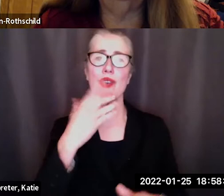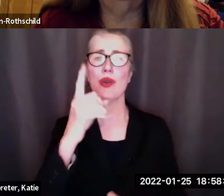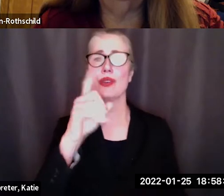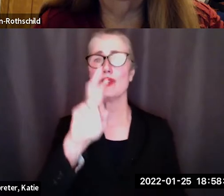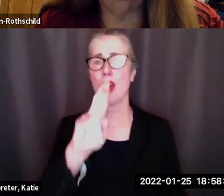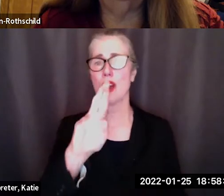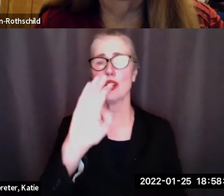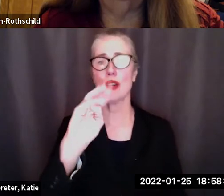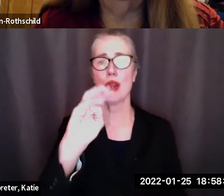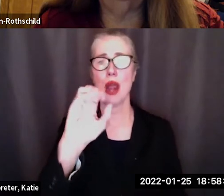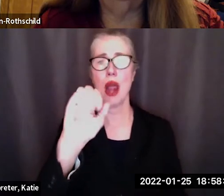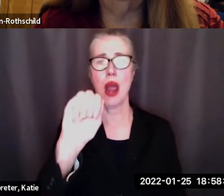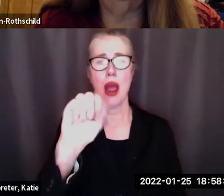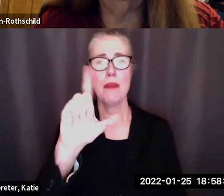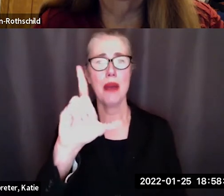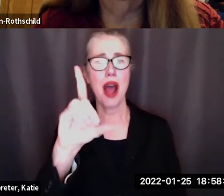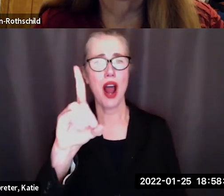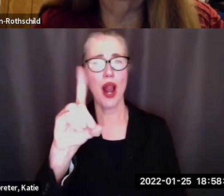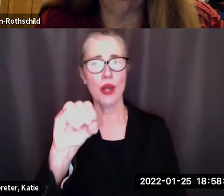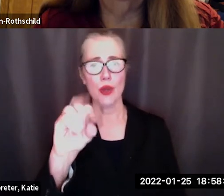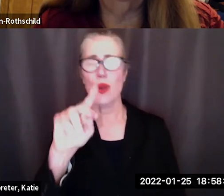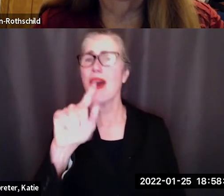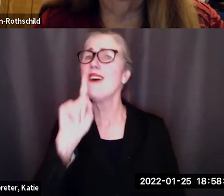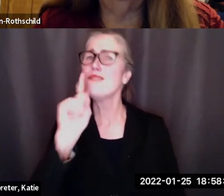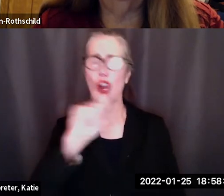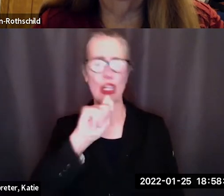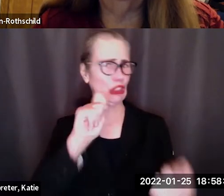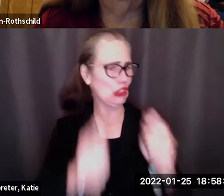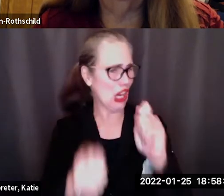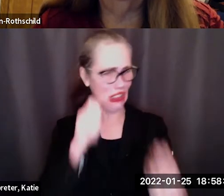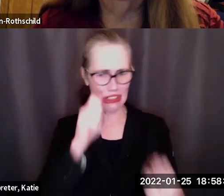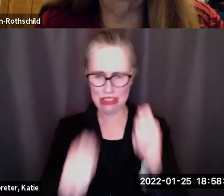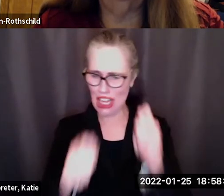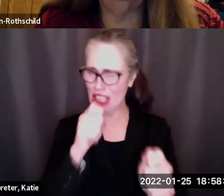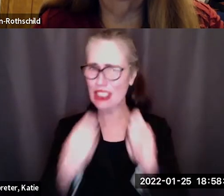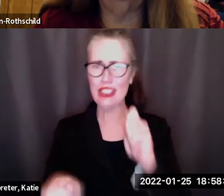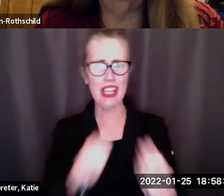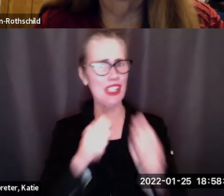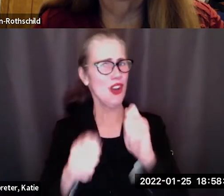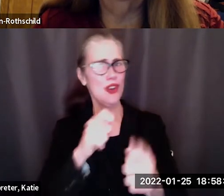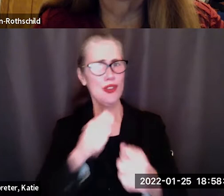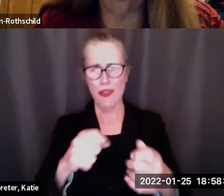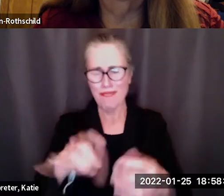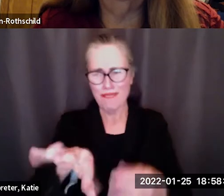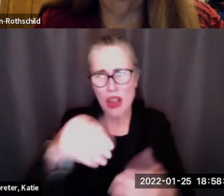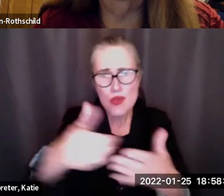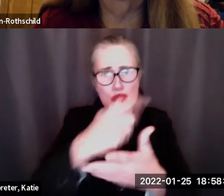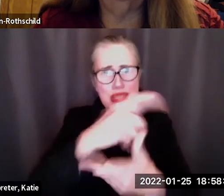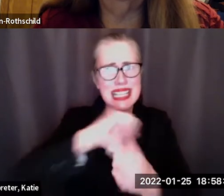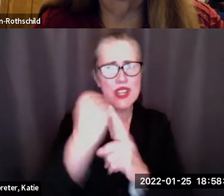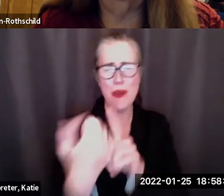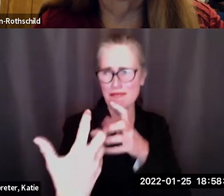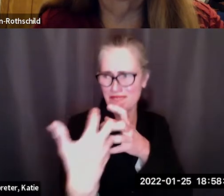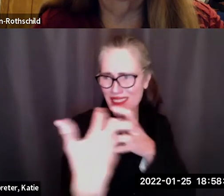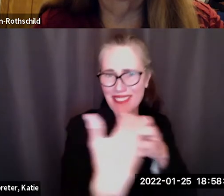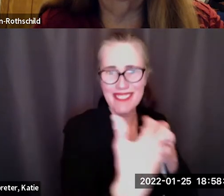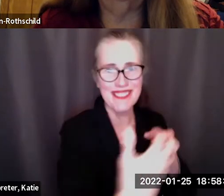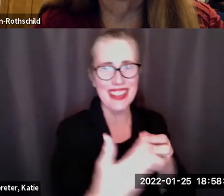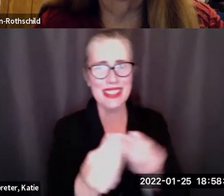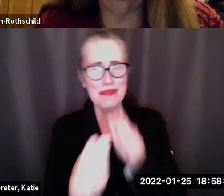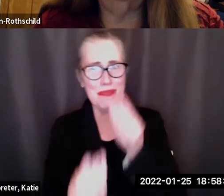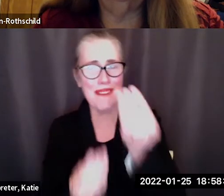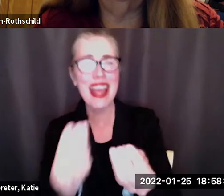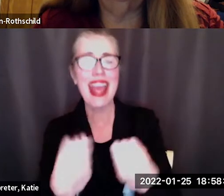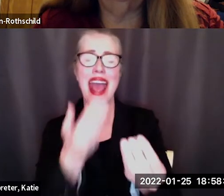for for changing for pivoting whatever we want to call it thank you and also a big thank you to the family engagement